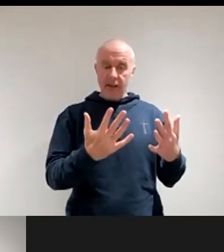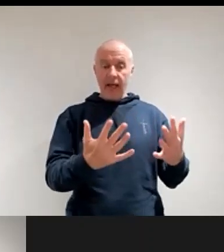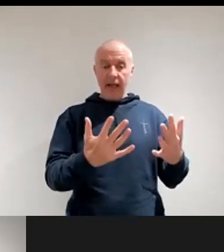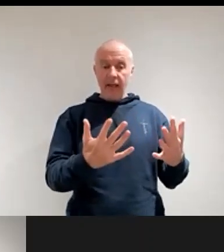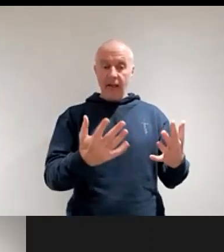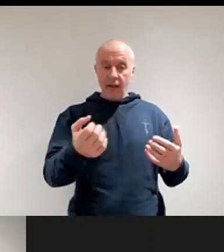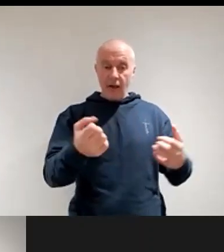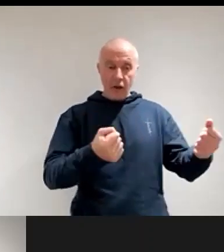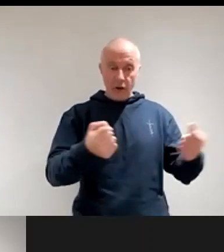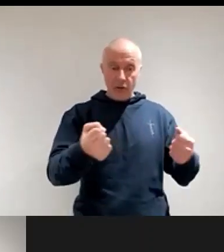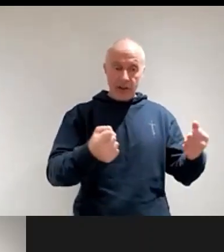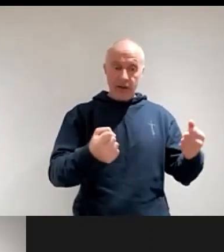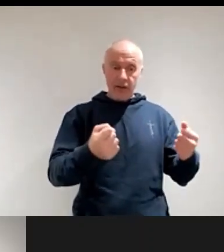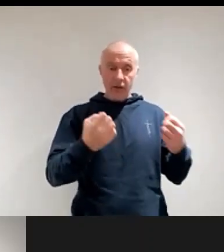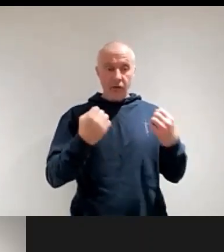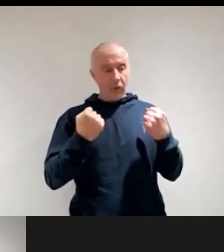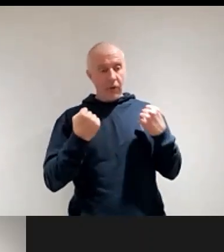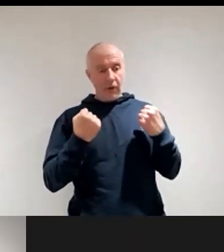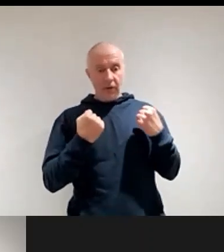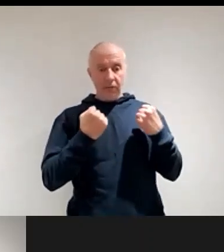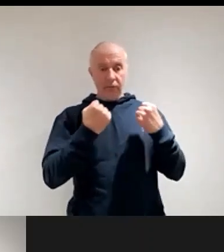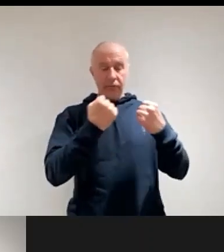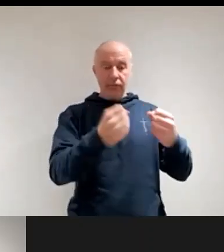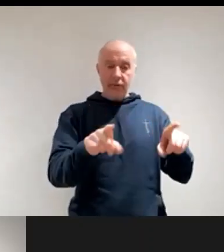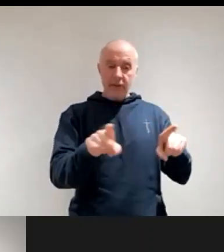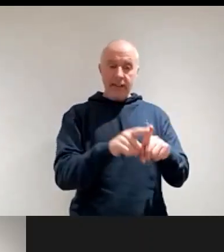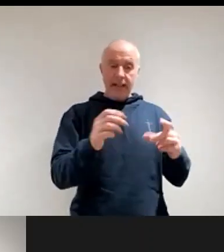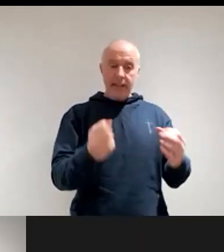to transmit exactly the same amount of energy